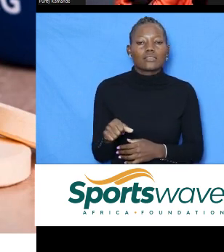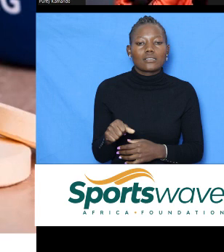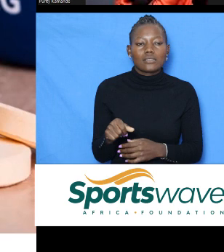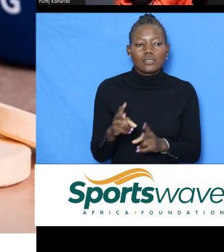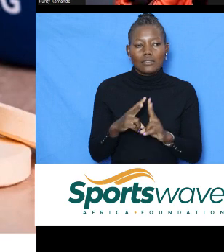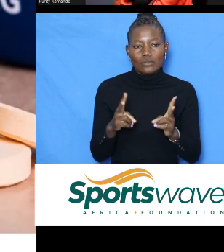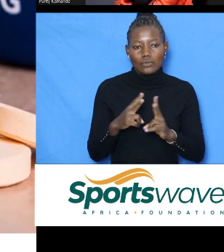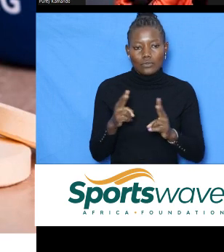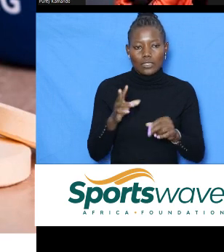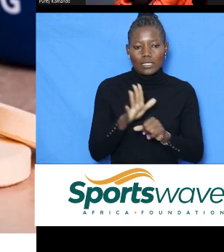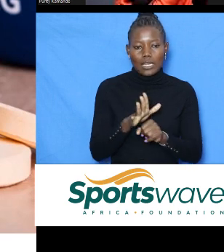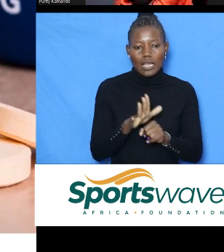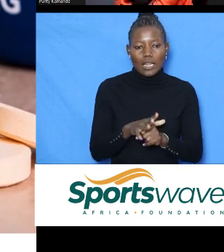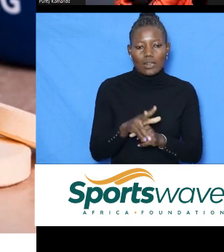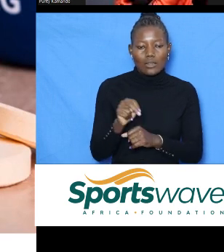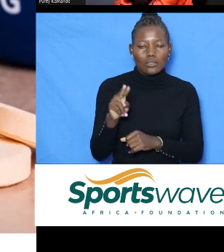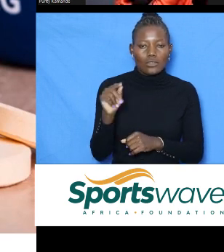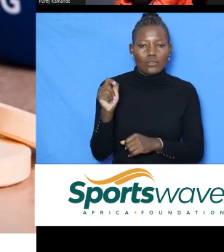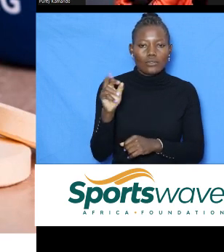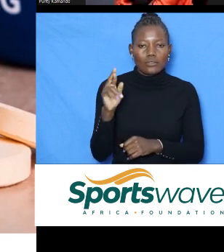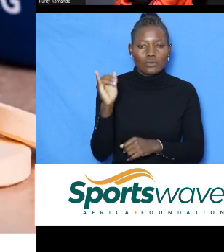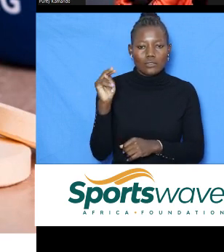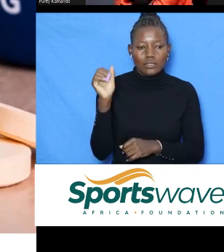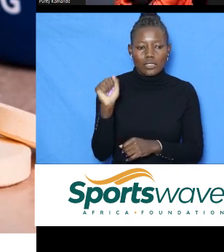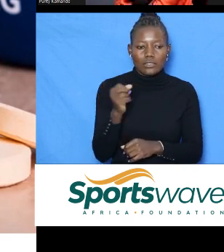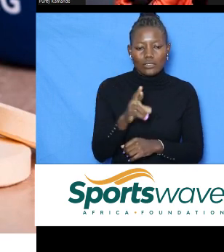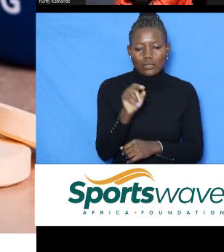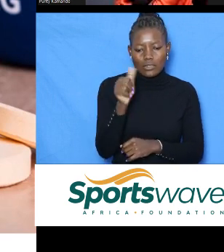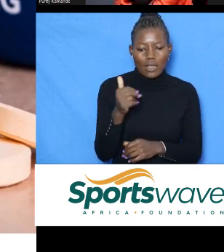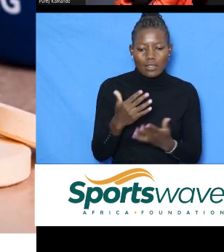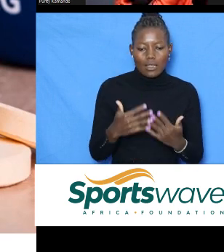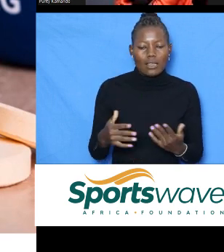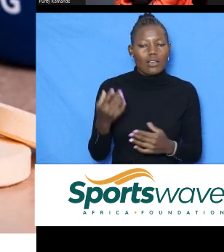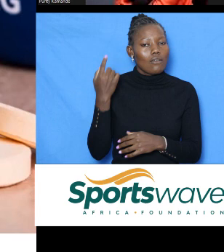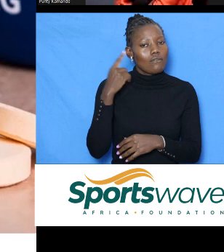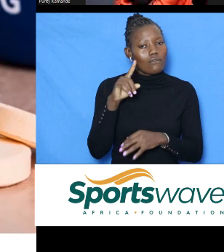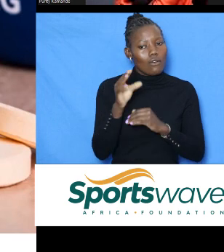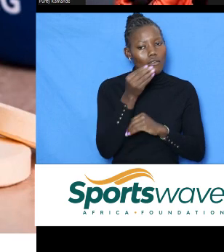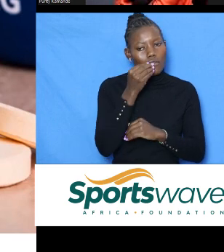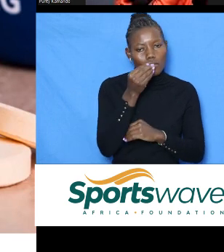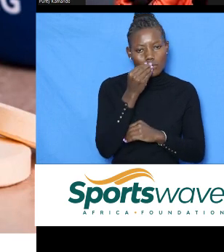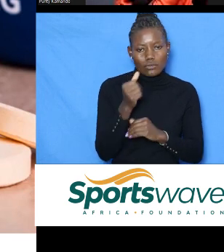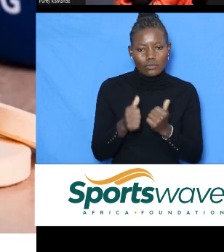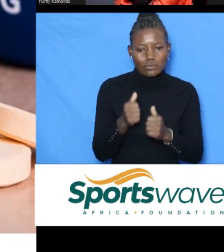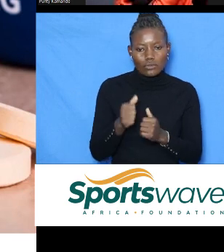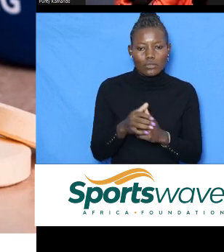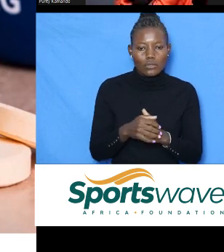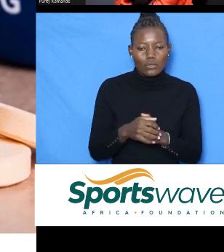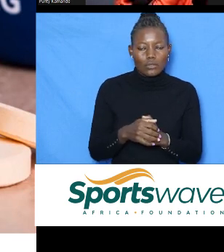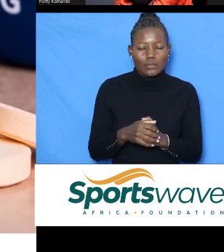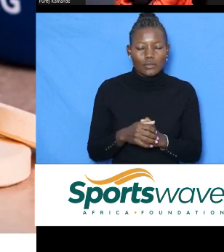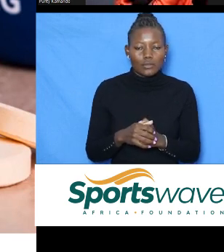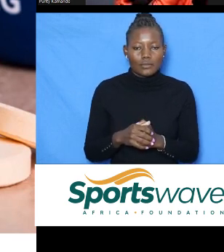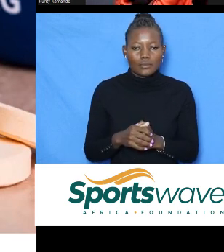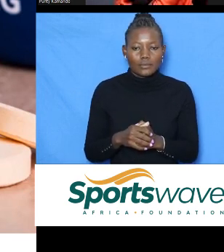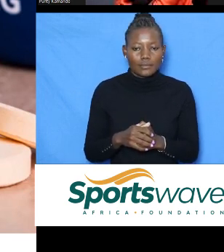very concentrated amounts of nutrients or other components of foods that normally would be obtained from food alone. You will